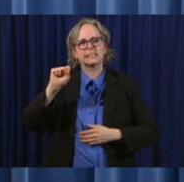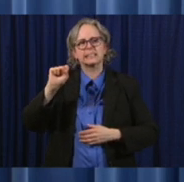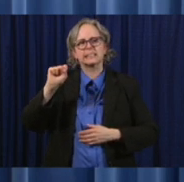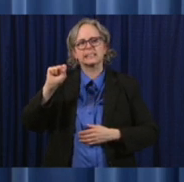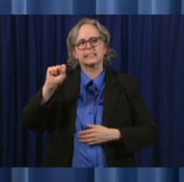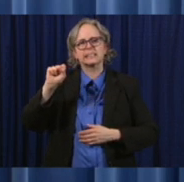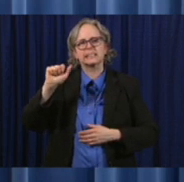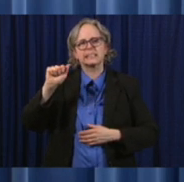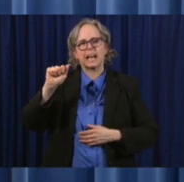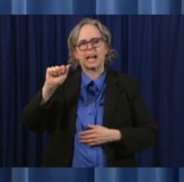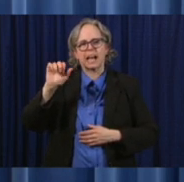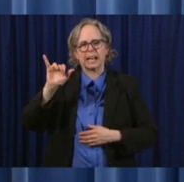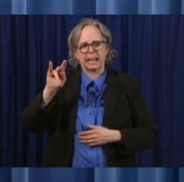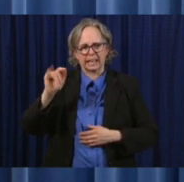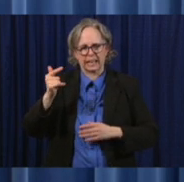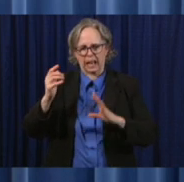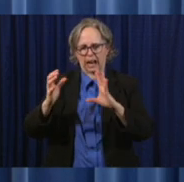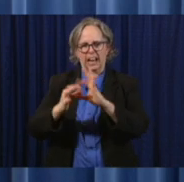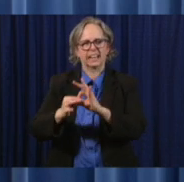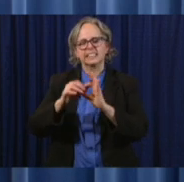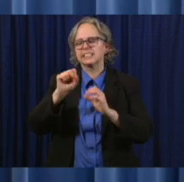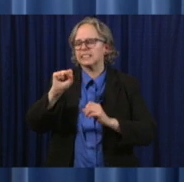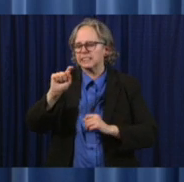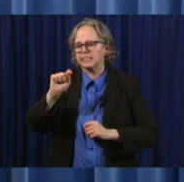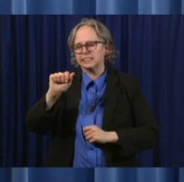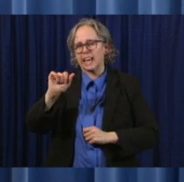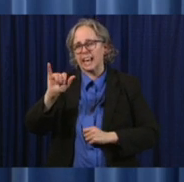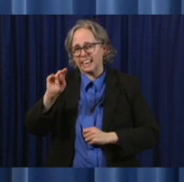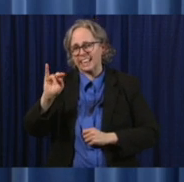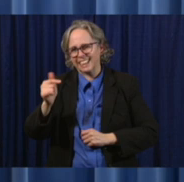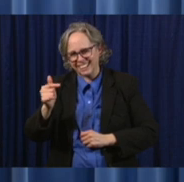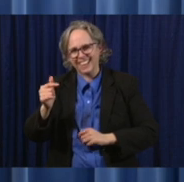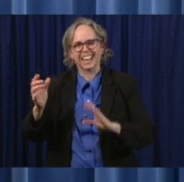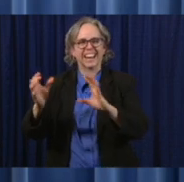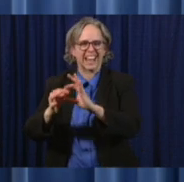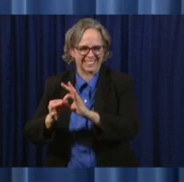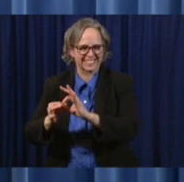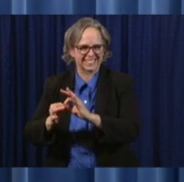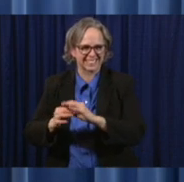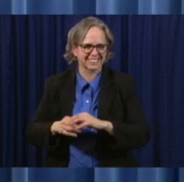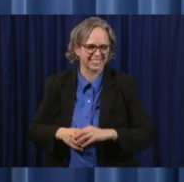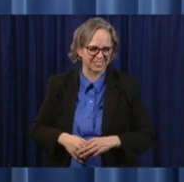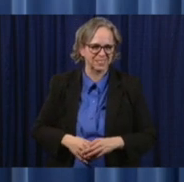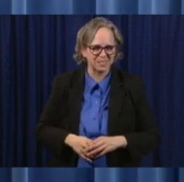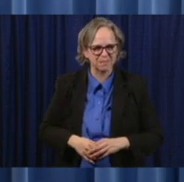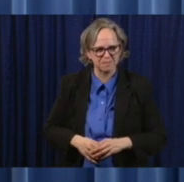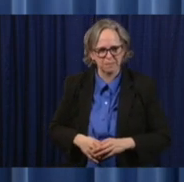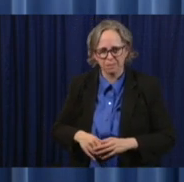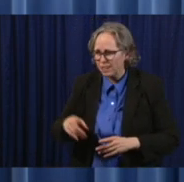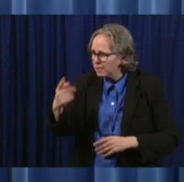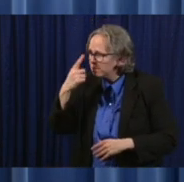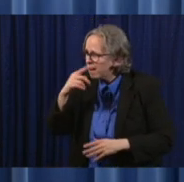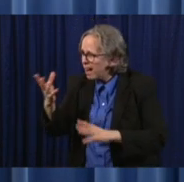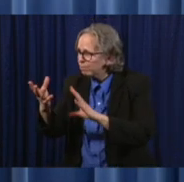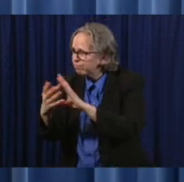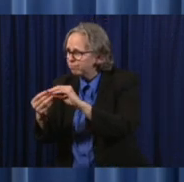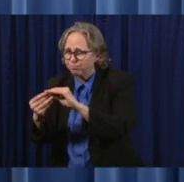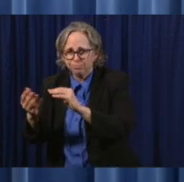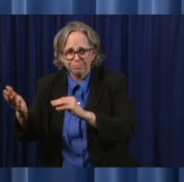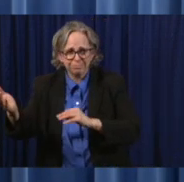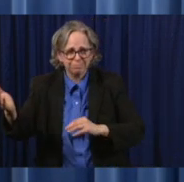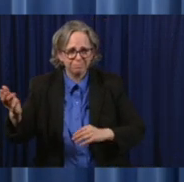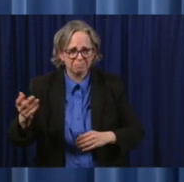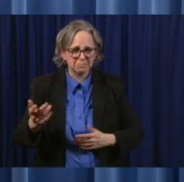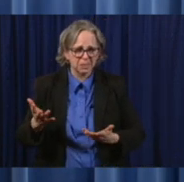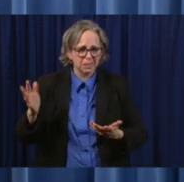kind of discuss, you know, some of the challenges connected with that visitation not being allowed in nursing